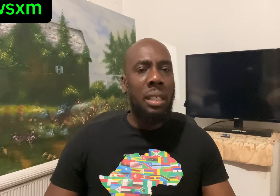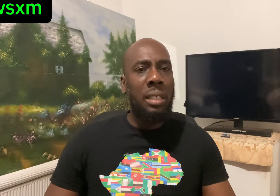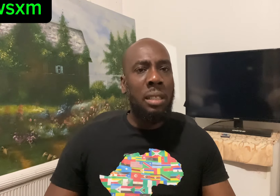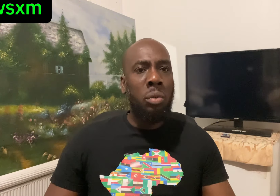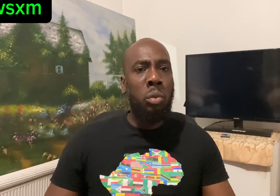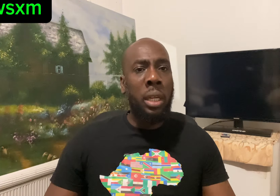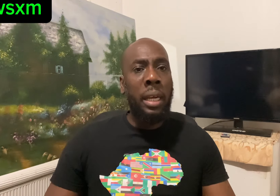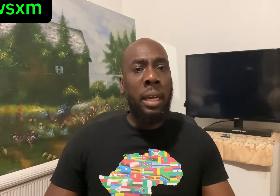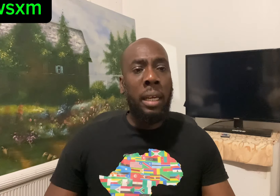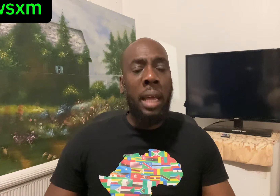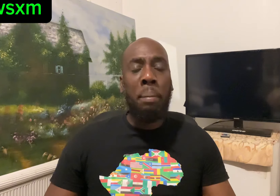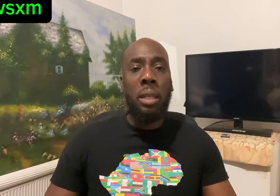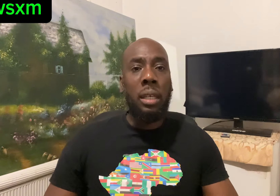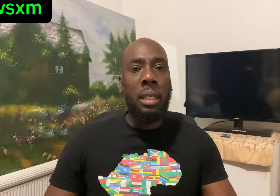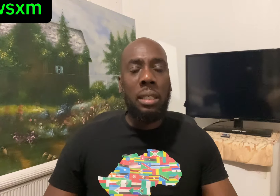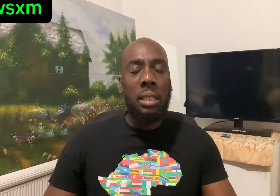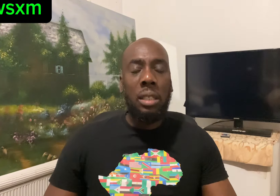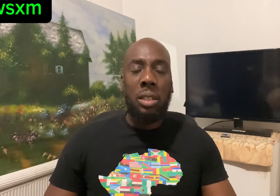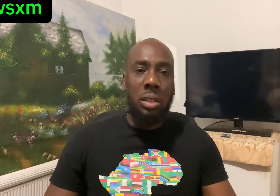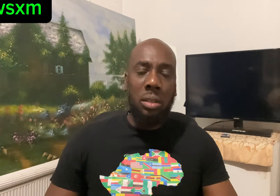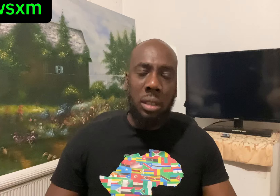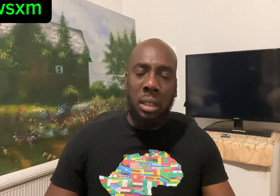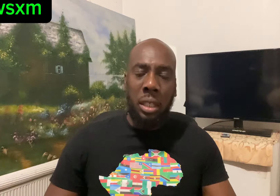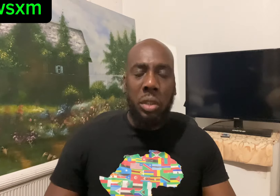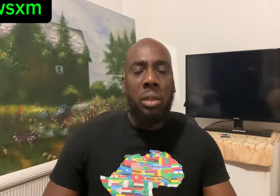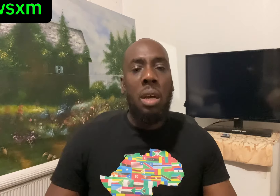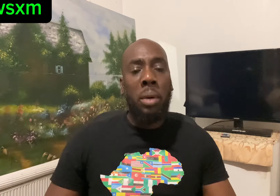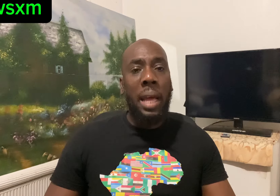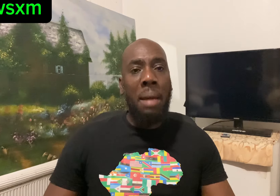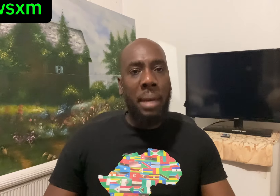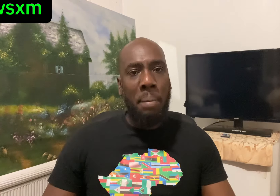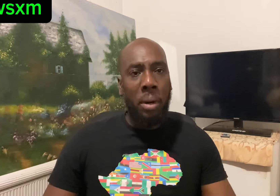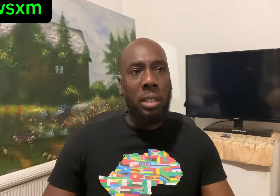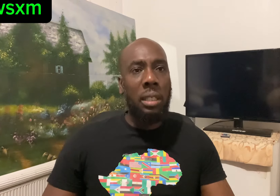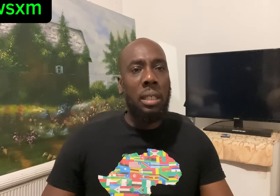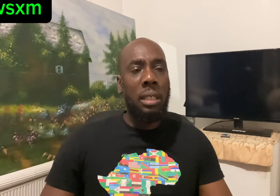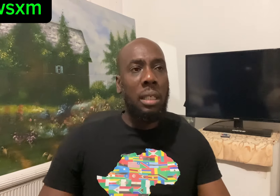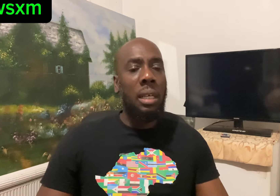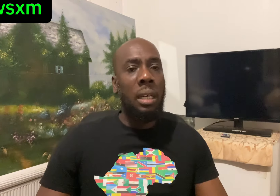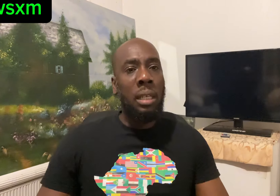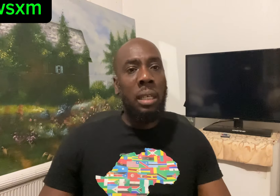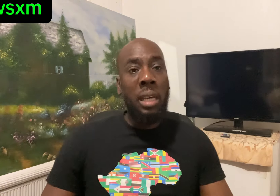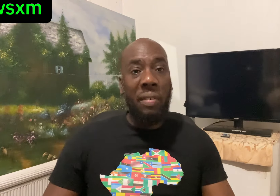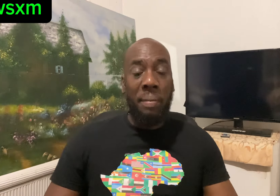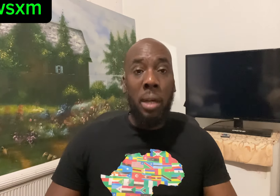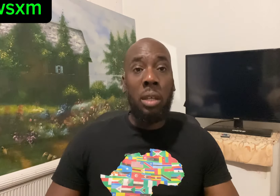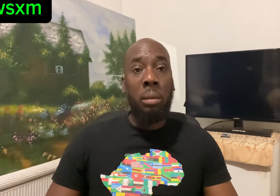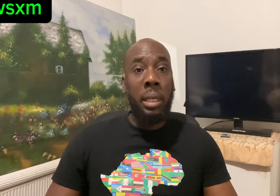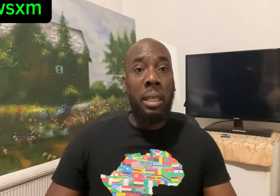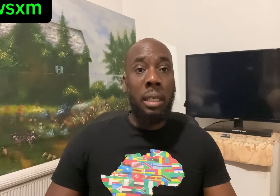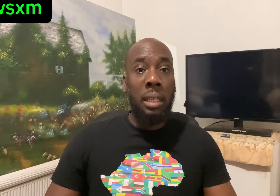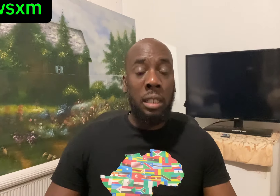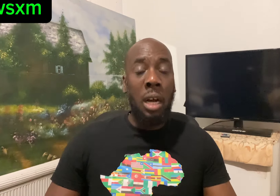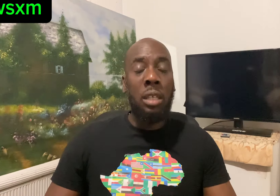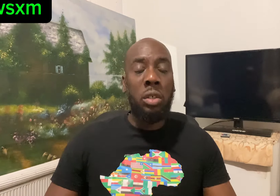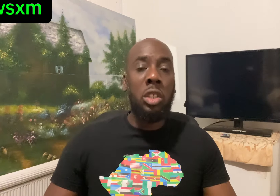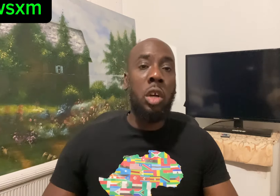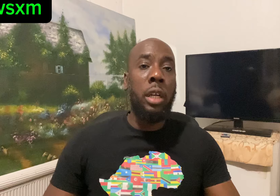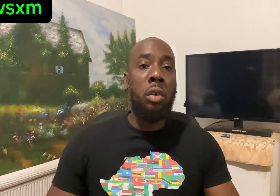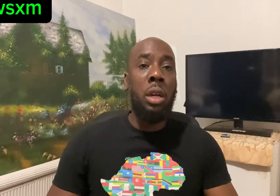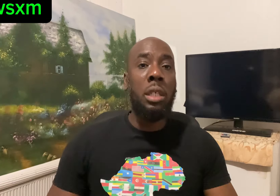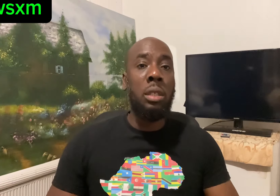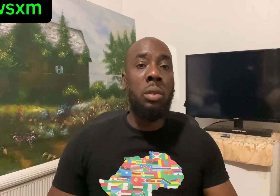deal whether they take part or not. So not an issue. But the MK party and the EFF party are going to be